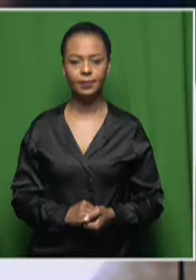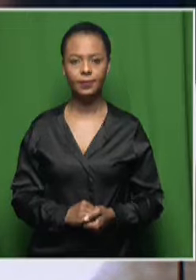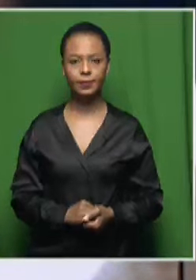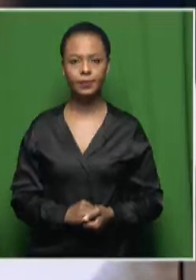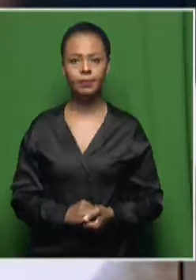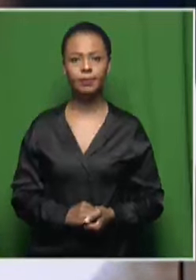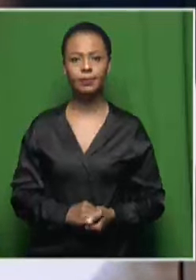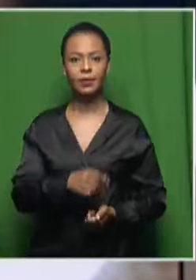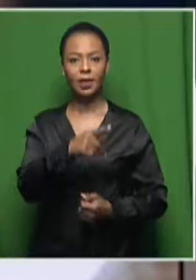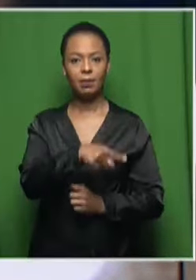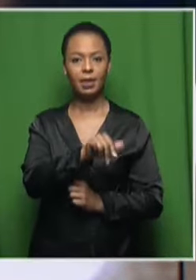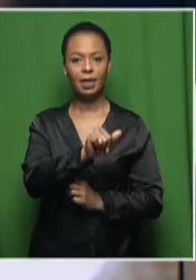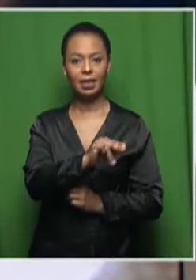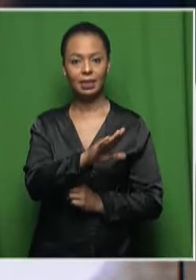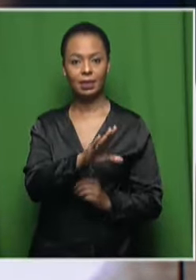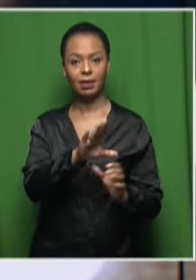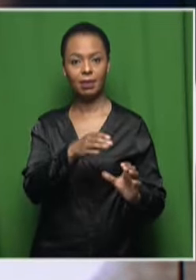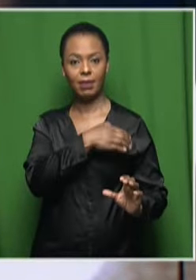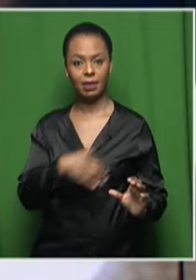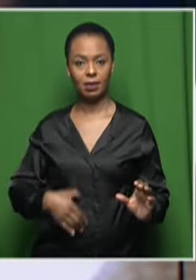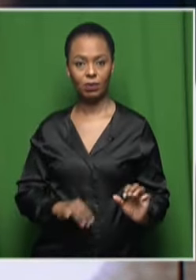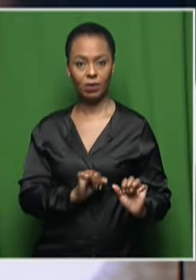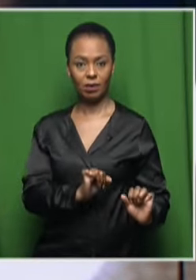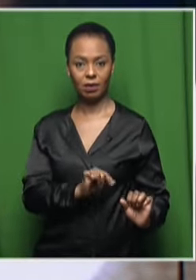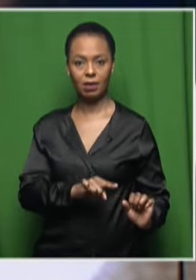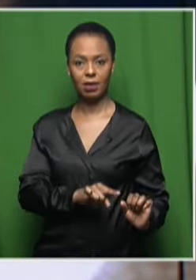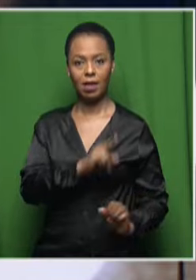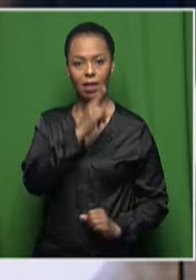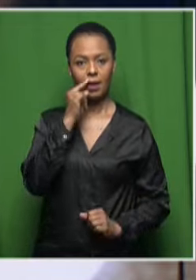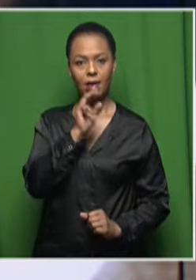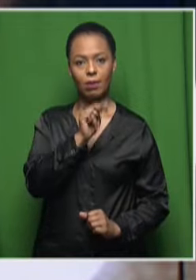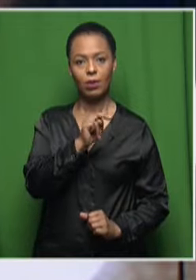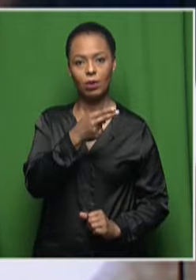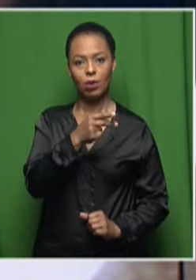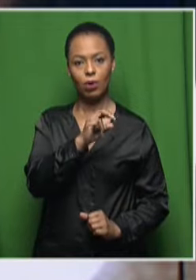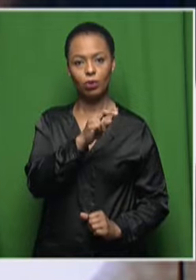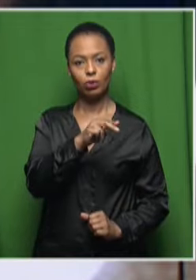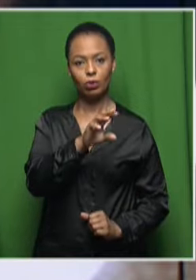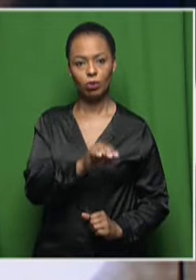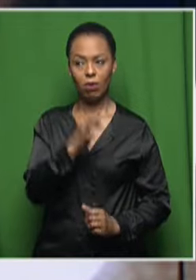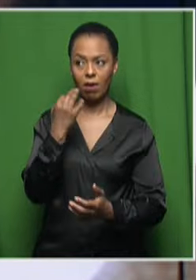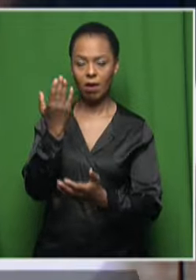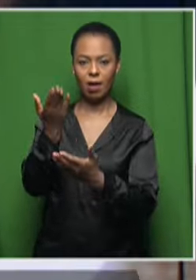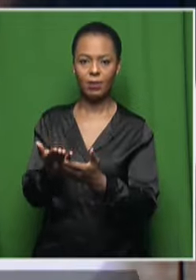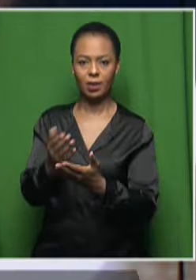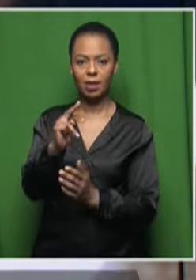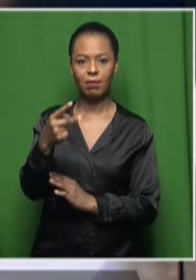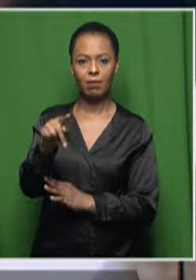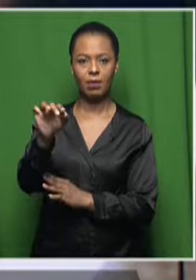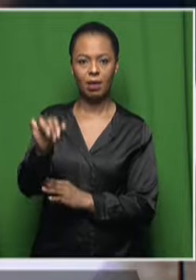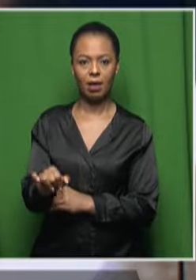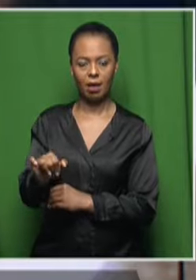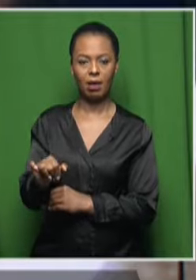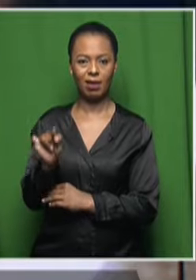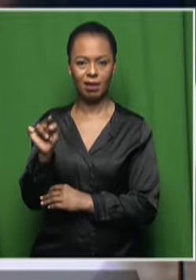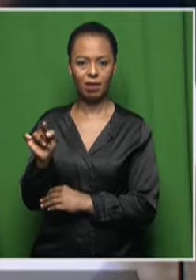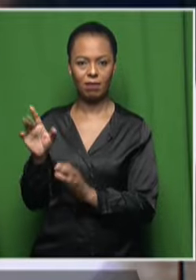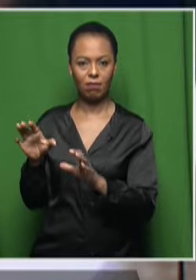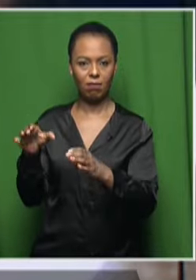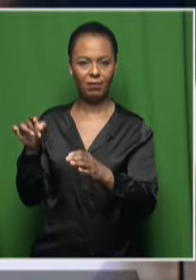Now, the Pan African Congress President Mzwanele Nyhontso has submitted an application to the National Prosecuting Authority